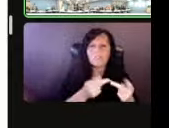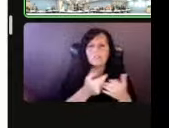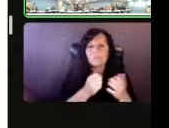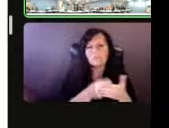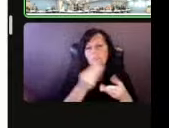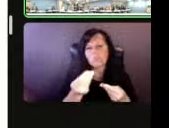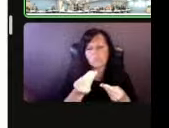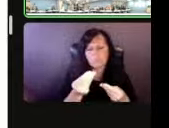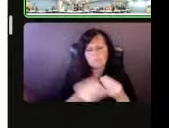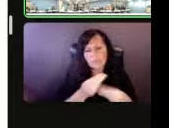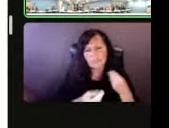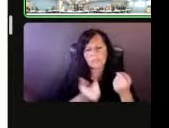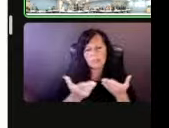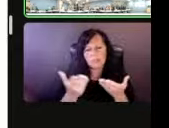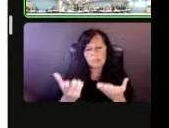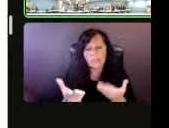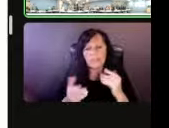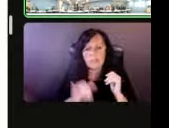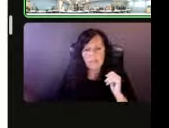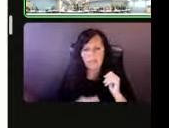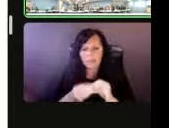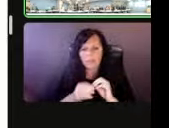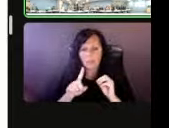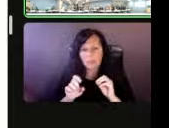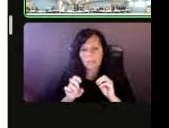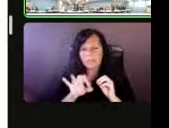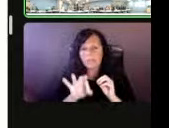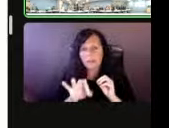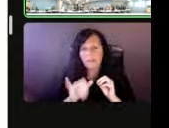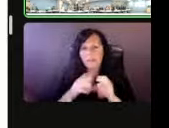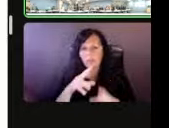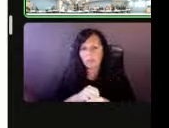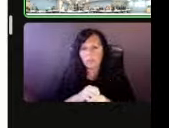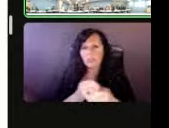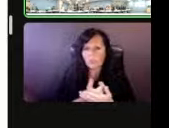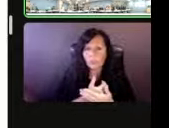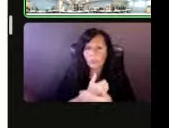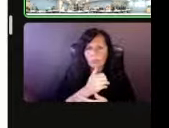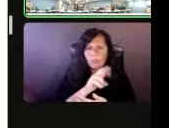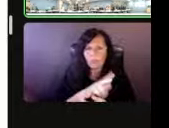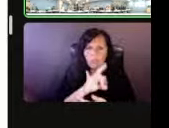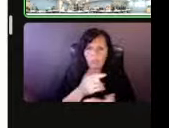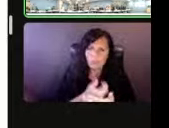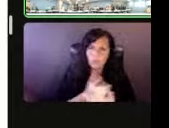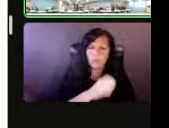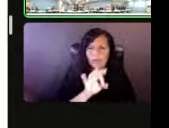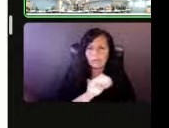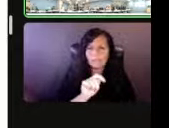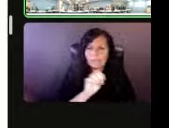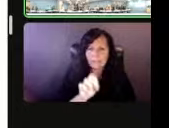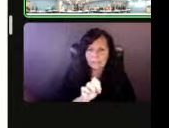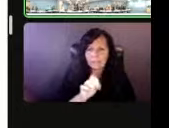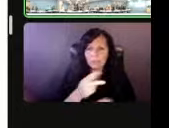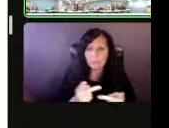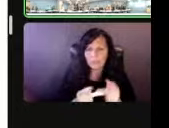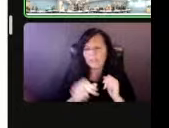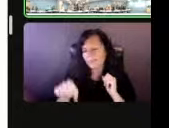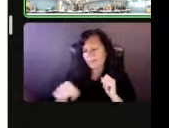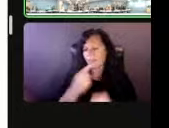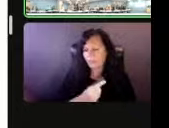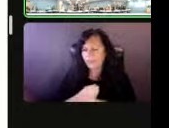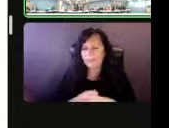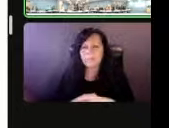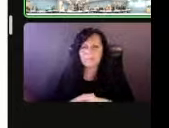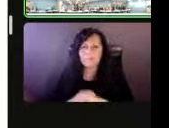So this number of 179 includes those 38 new FTE. Yes, that's correct. That's why